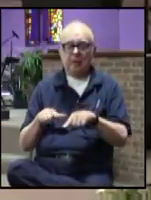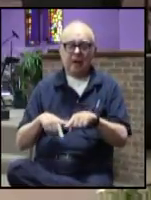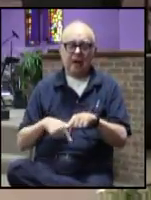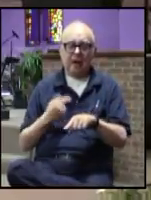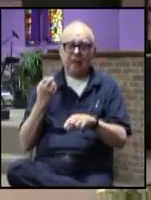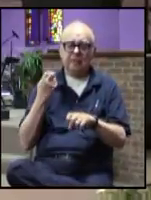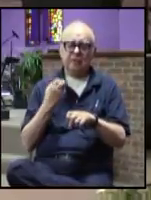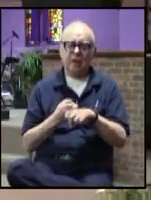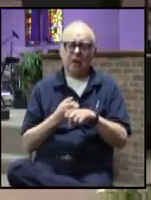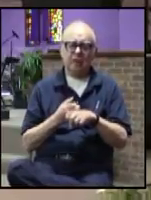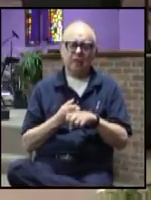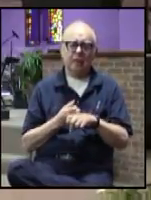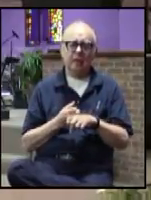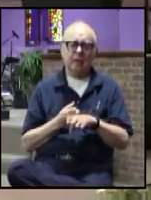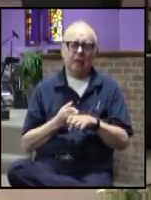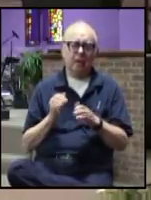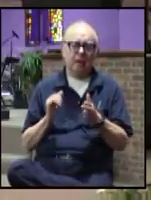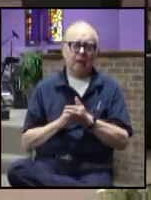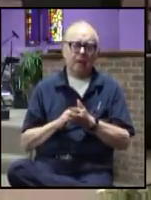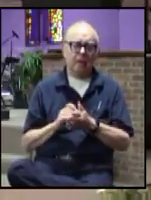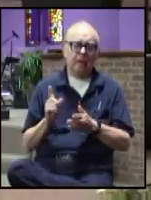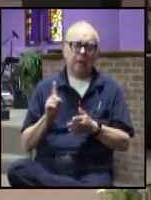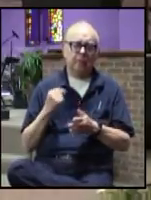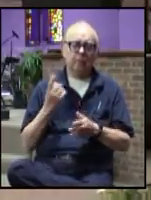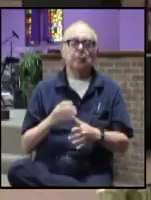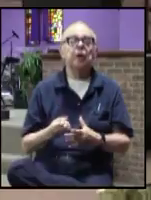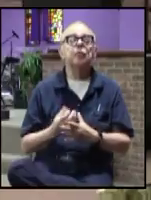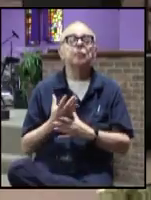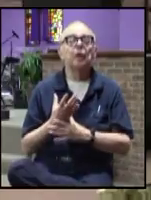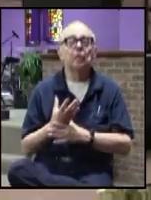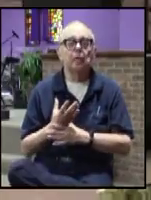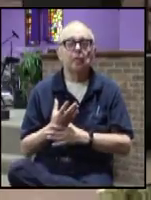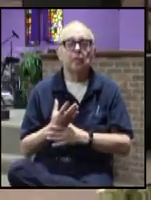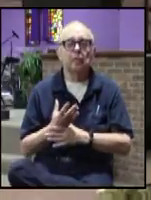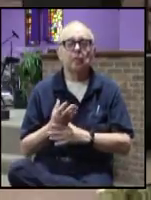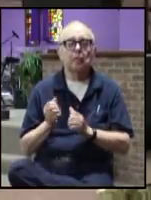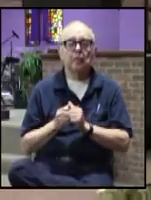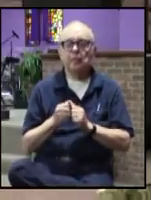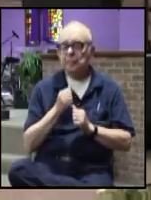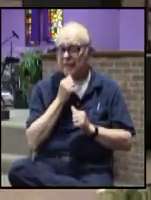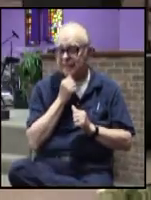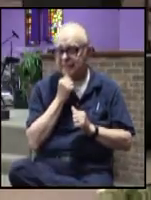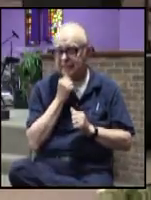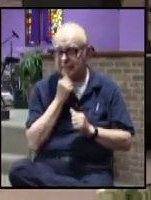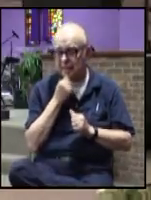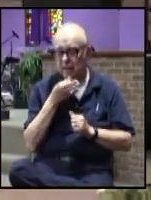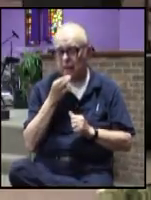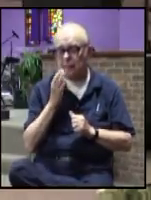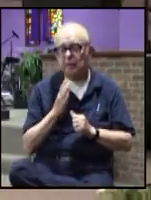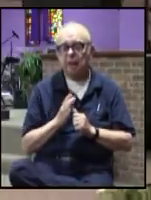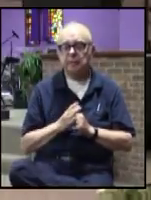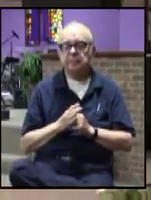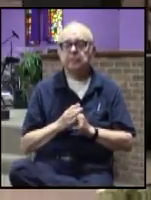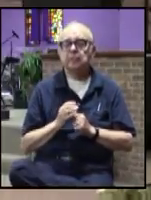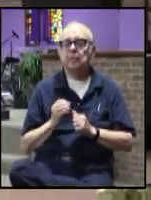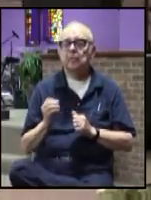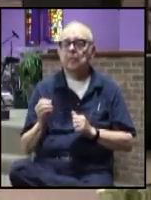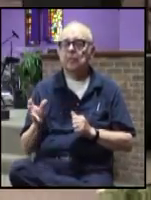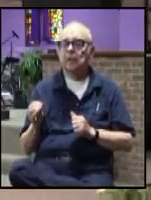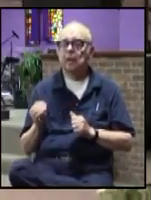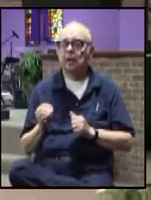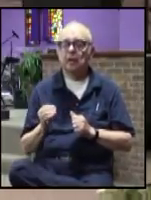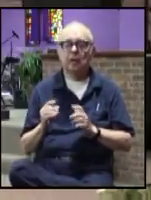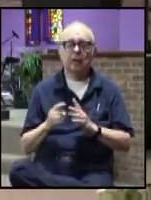And life is hard. That's where we grow, in the patience of God.